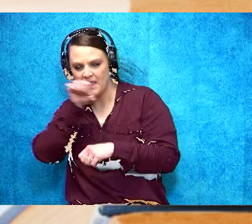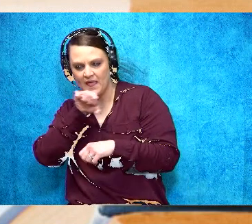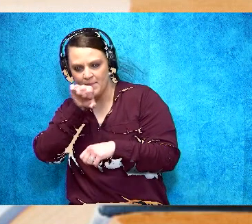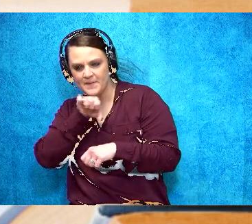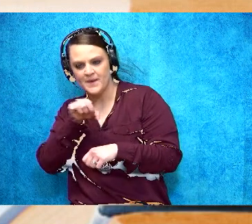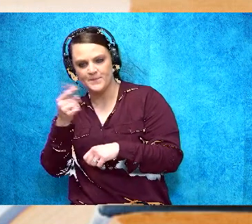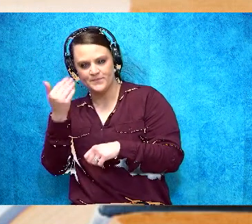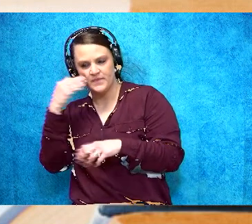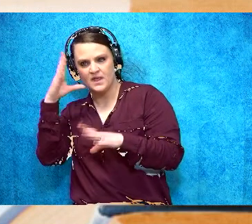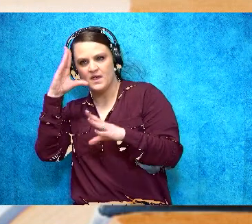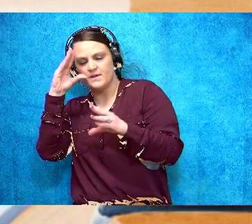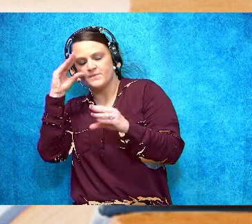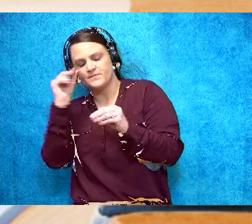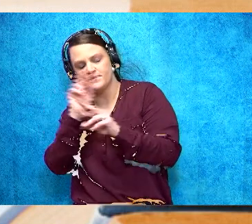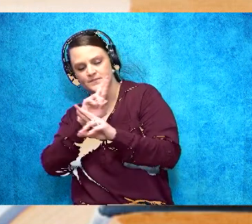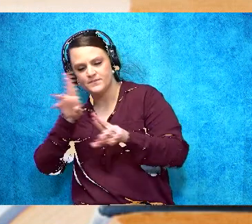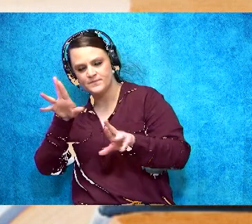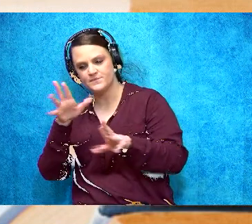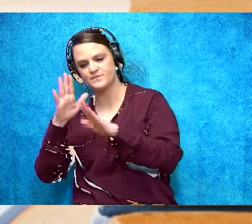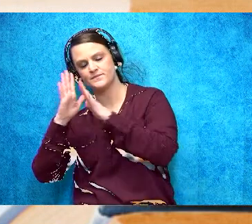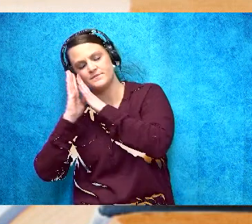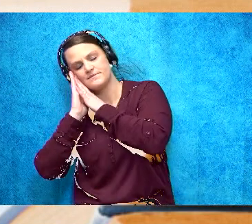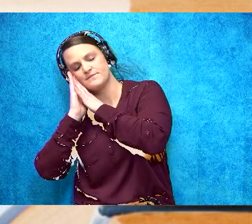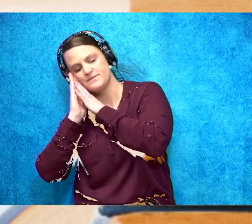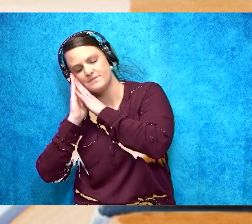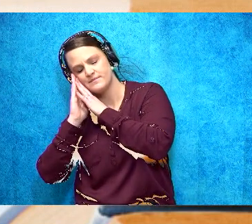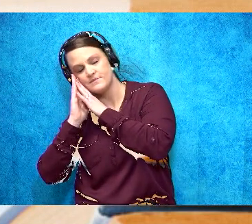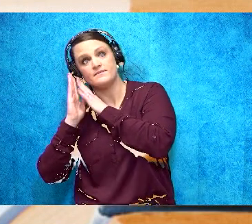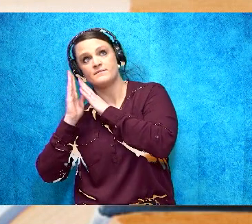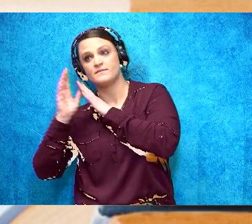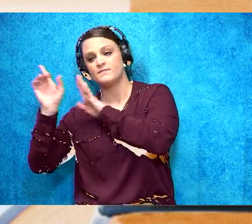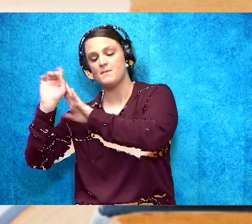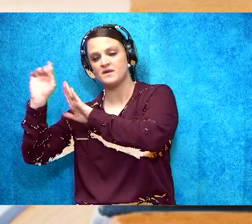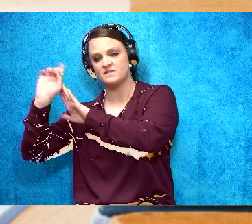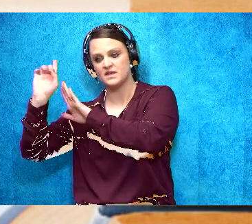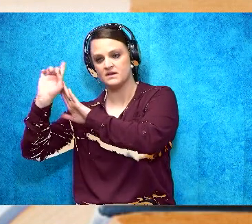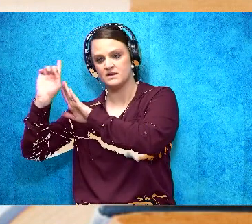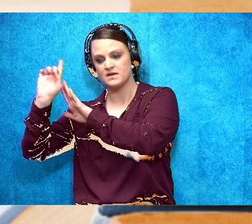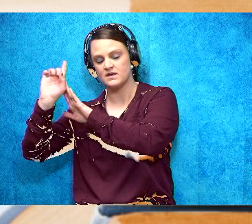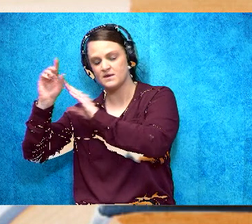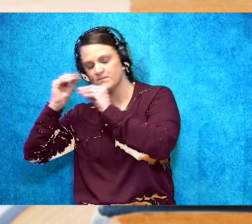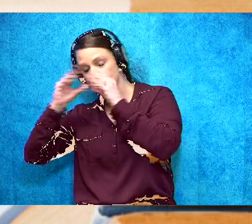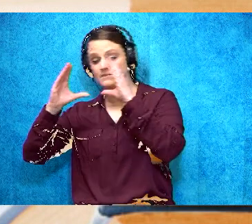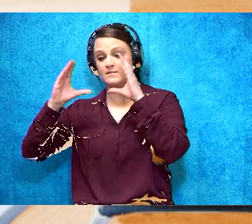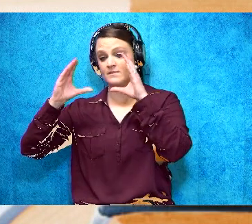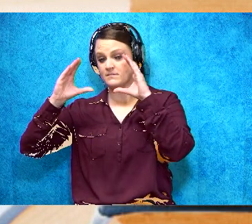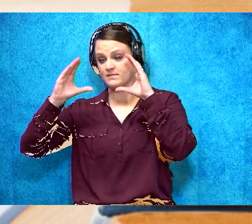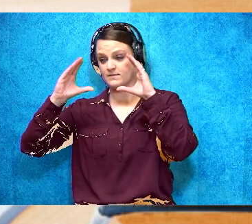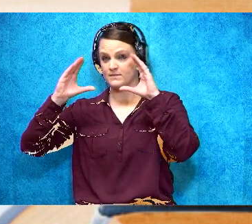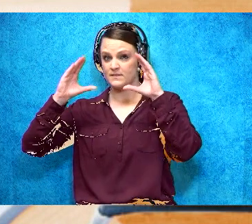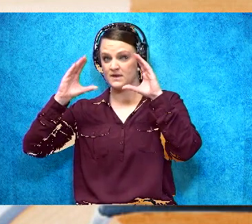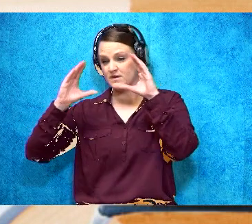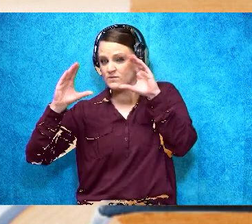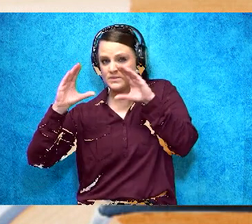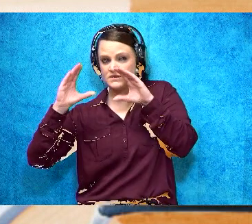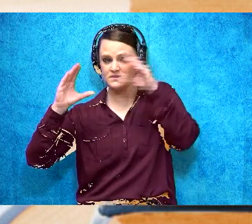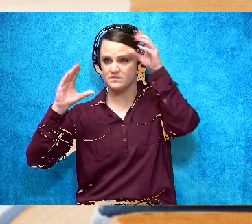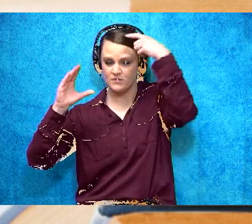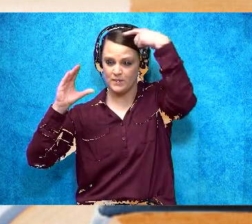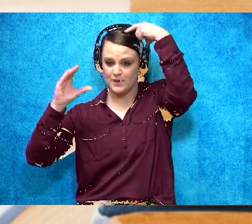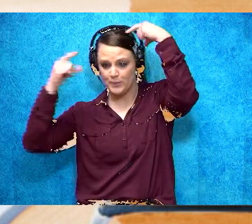her eyes, ready for a nap. Suddenly, she heard a buzzing noise. Her eyes snapped open and she twitched her